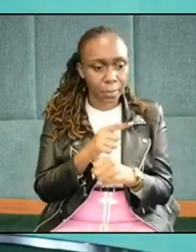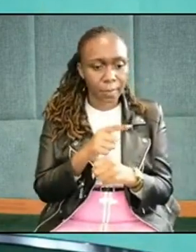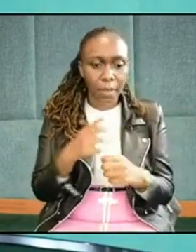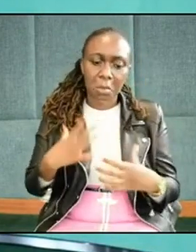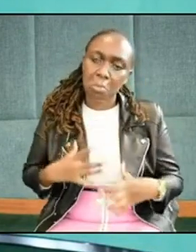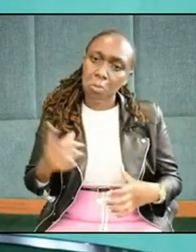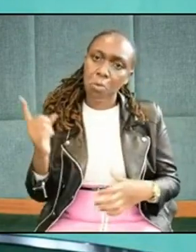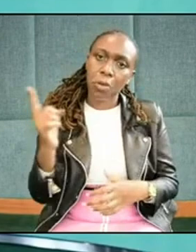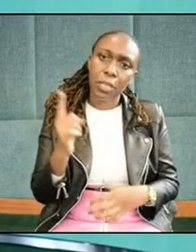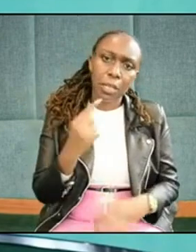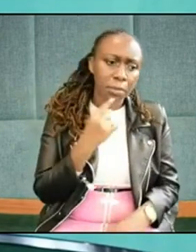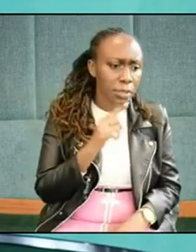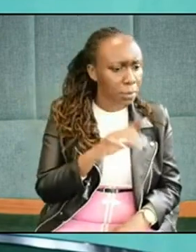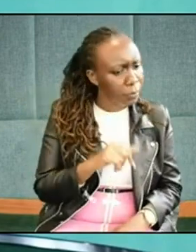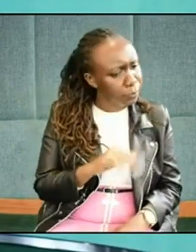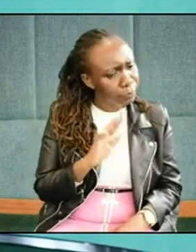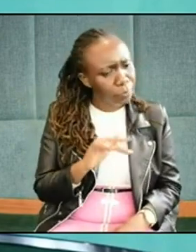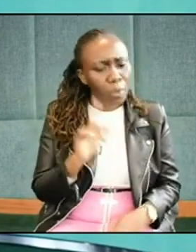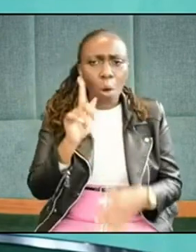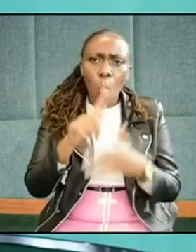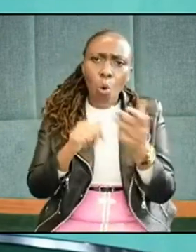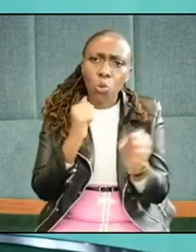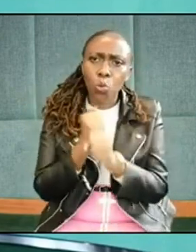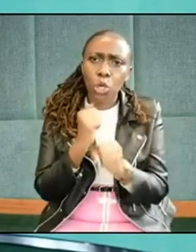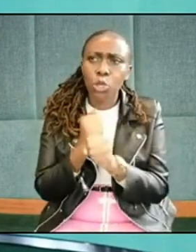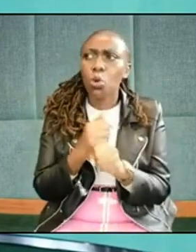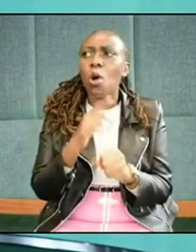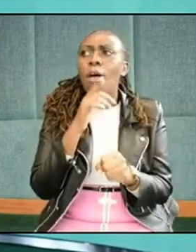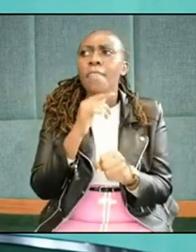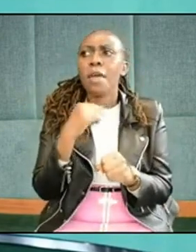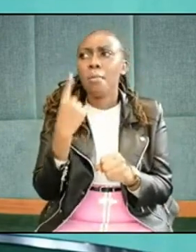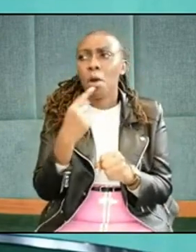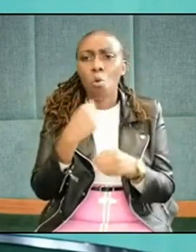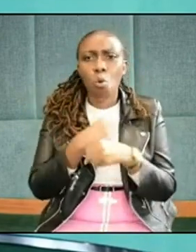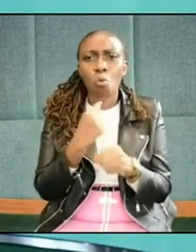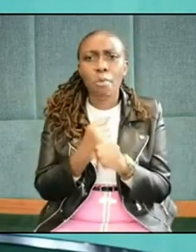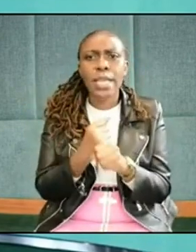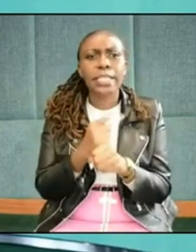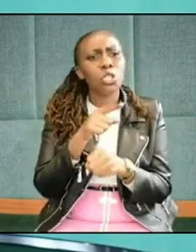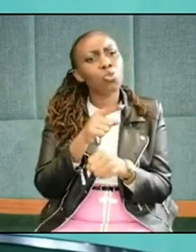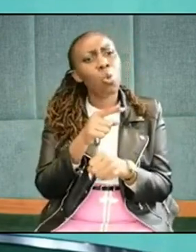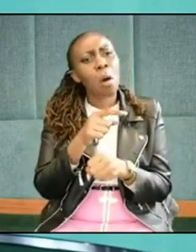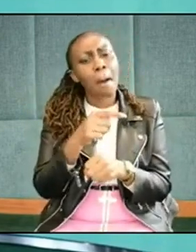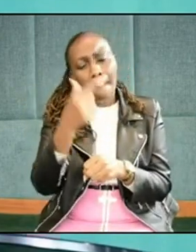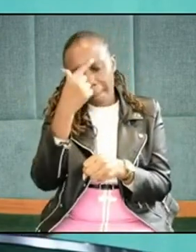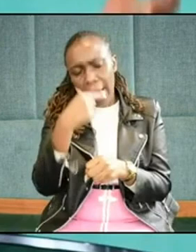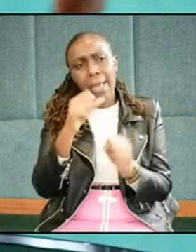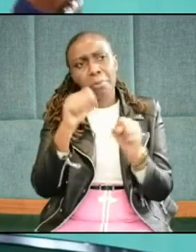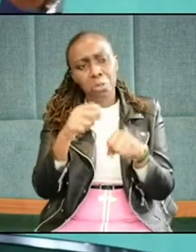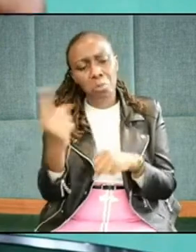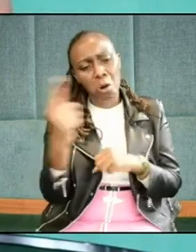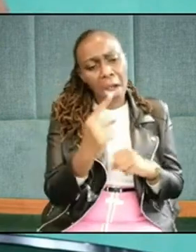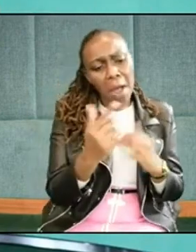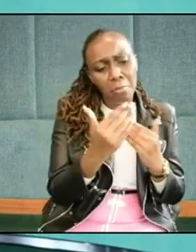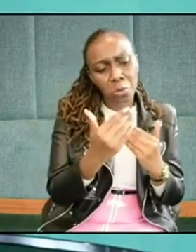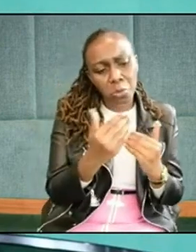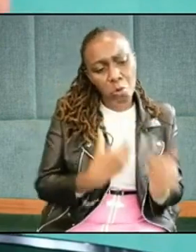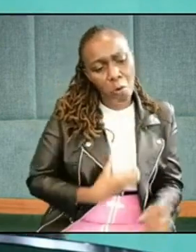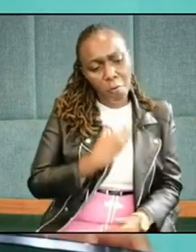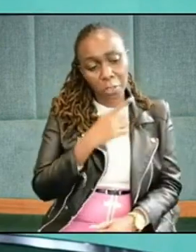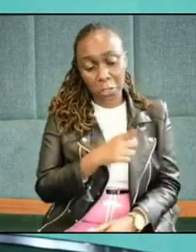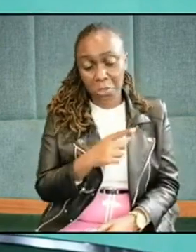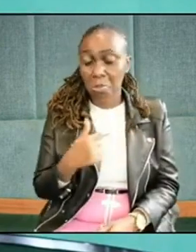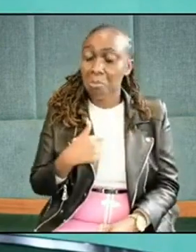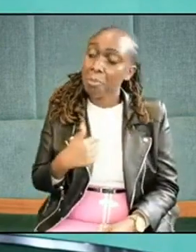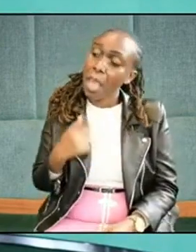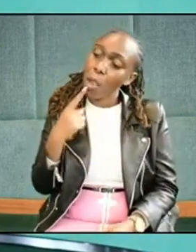to her, what would you do if the man who made you blind was come to see you? And she said, if he was to come here,